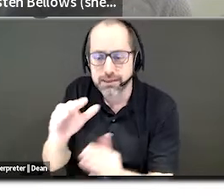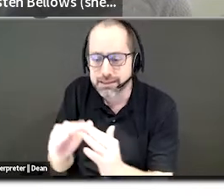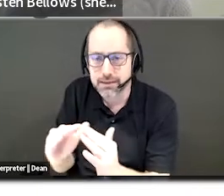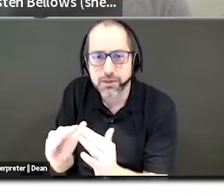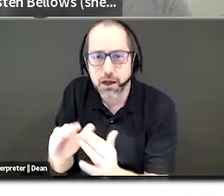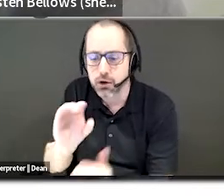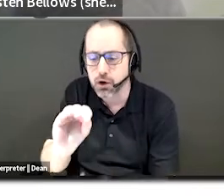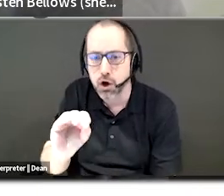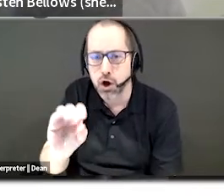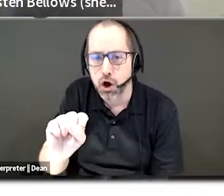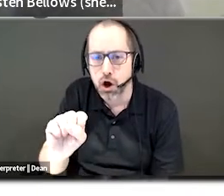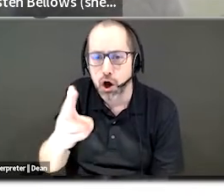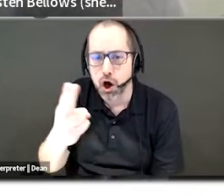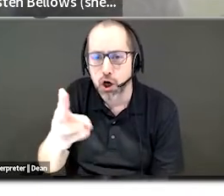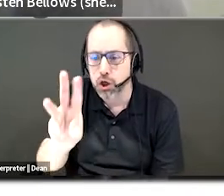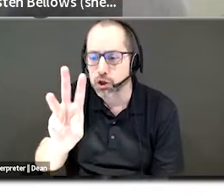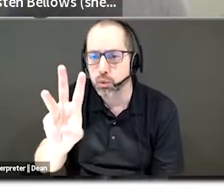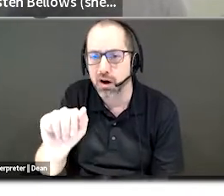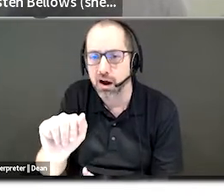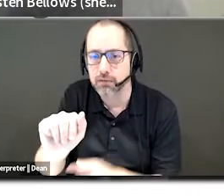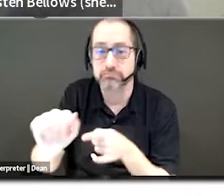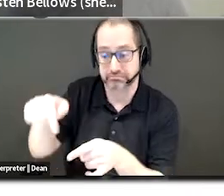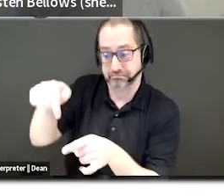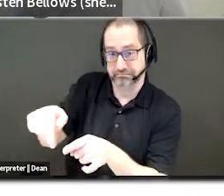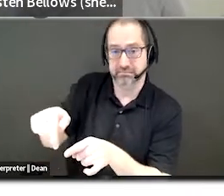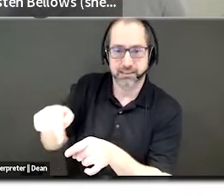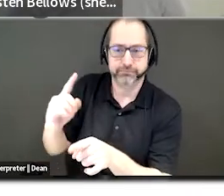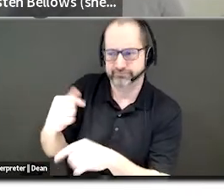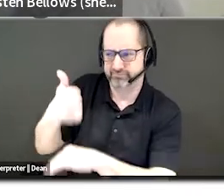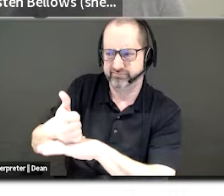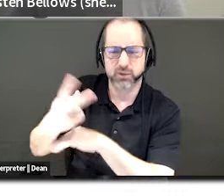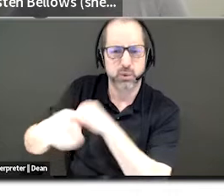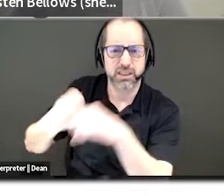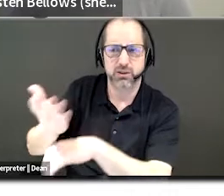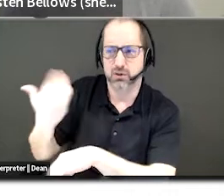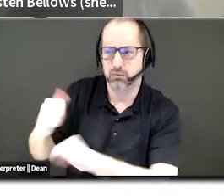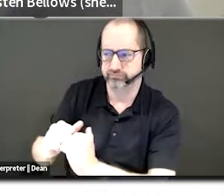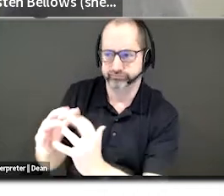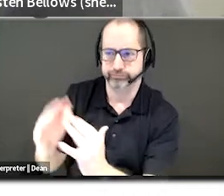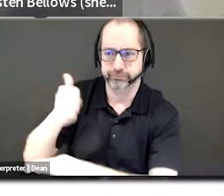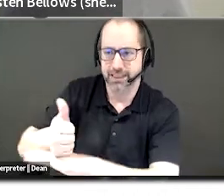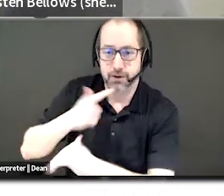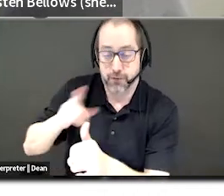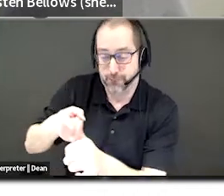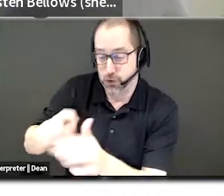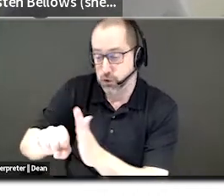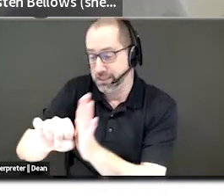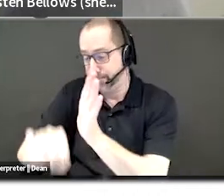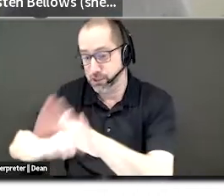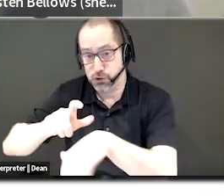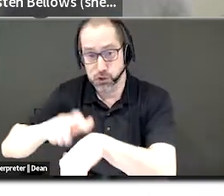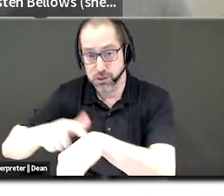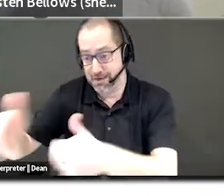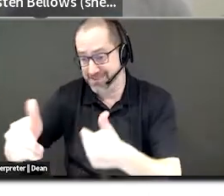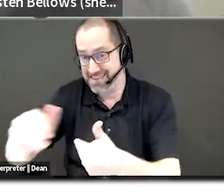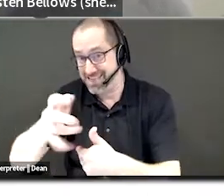around for about 2 years now. We held our first semester in January 2020, and